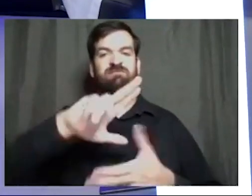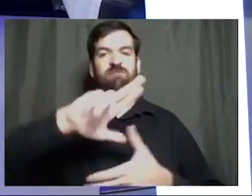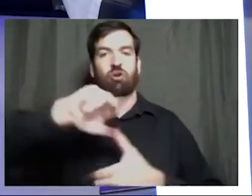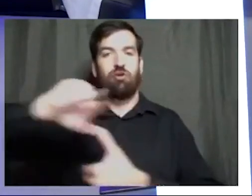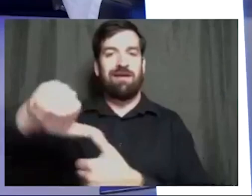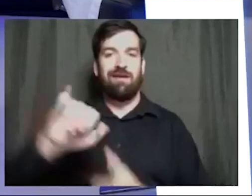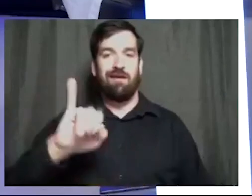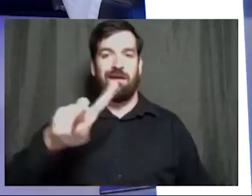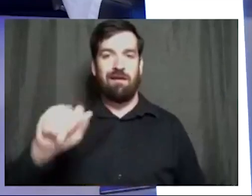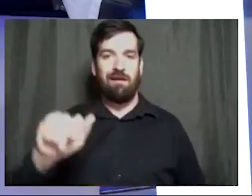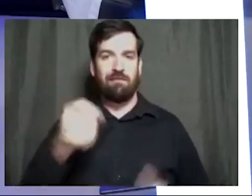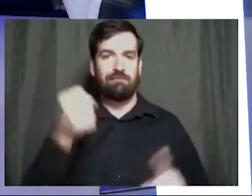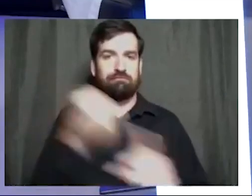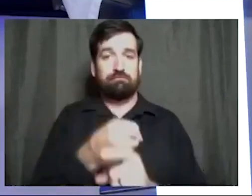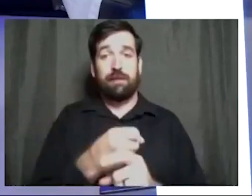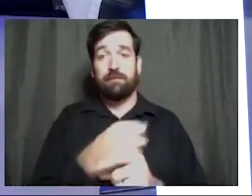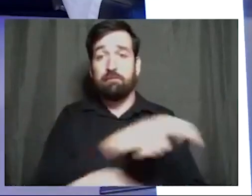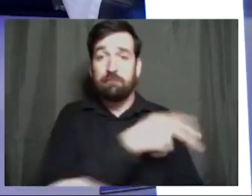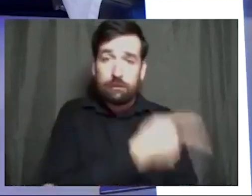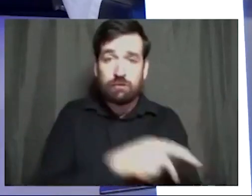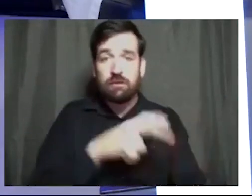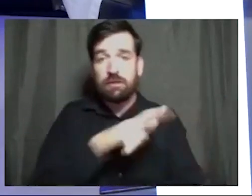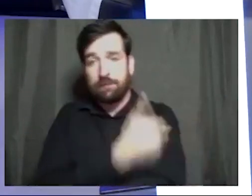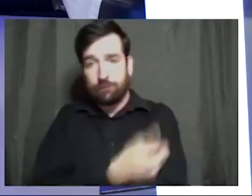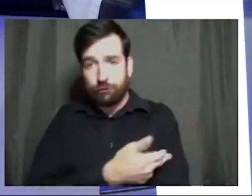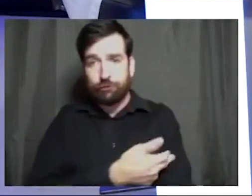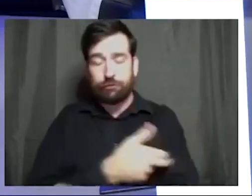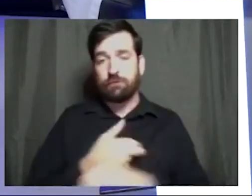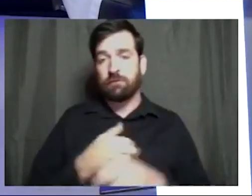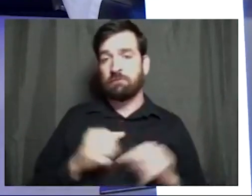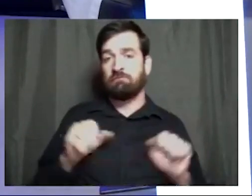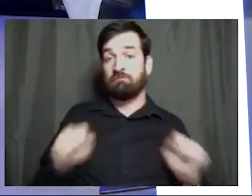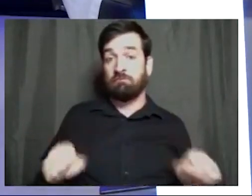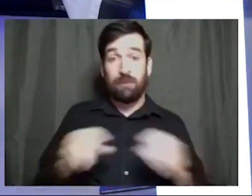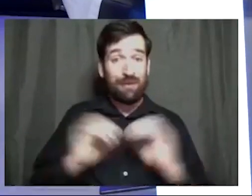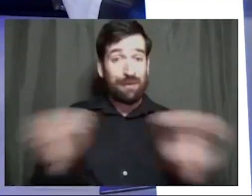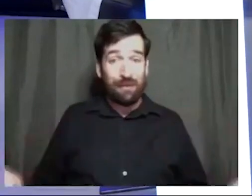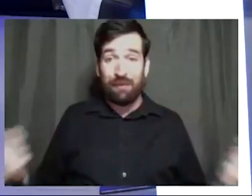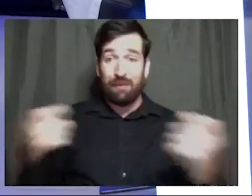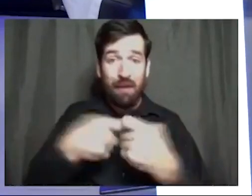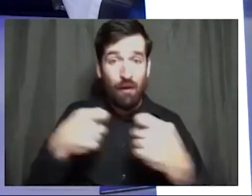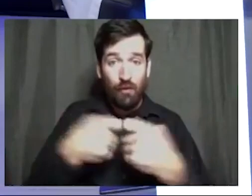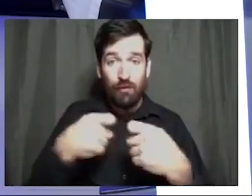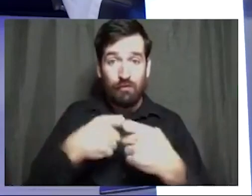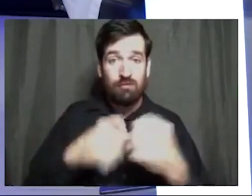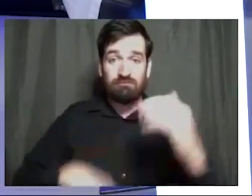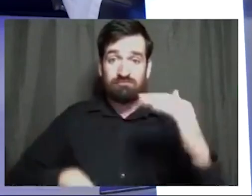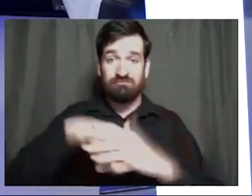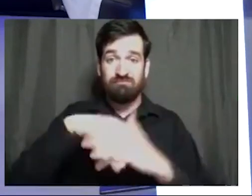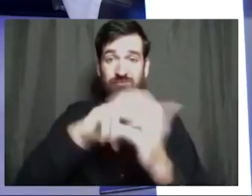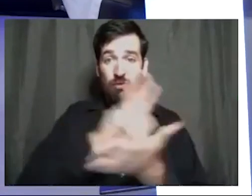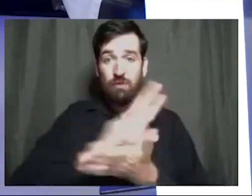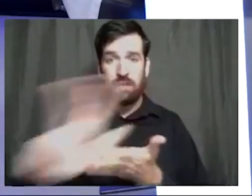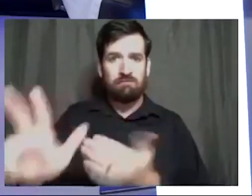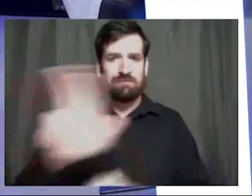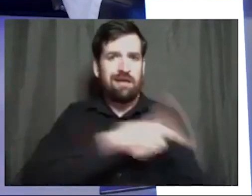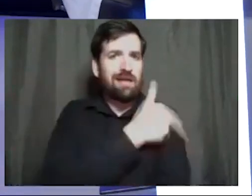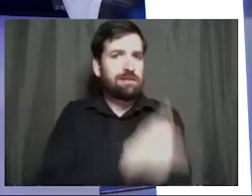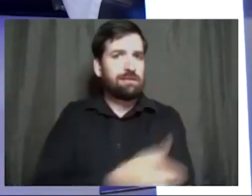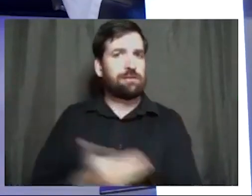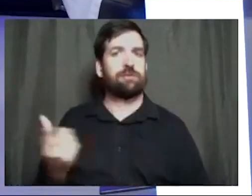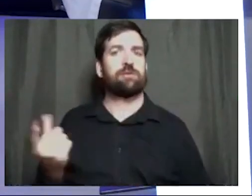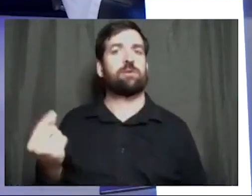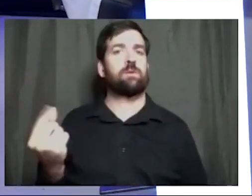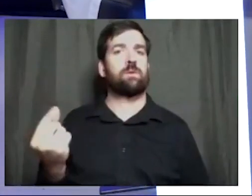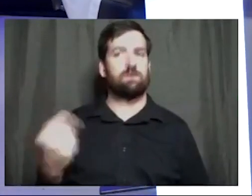patients and hospitals. Potentially, they could be without power for 3 weeks. What are hospitals supposed to do there? You have some insight, because you